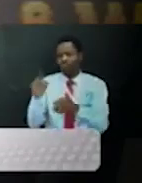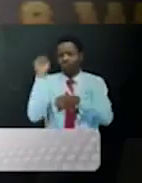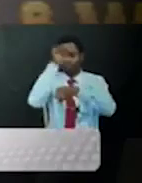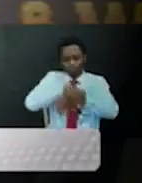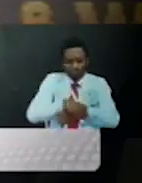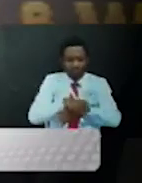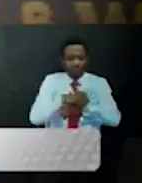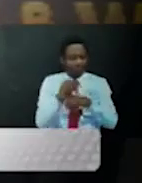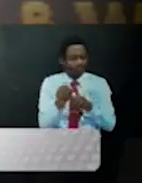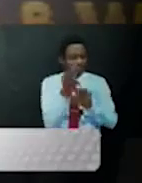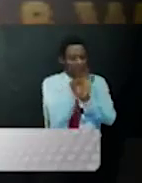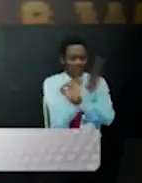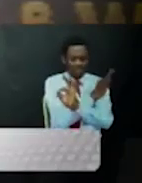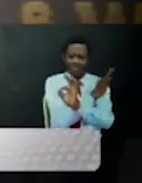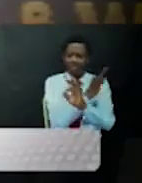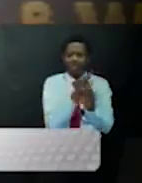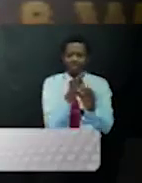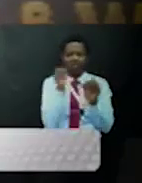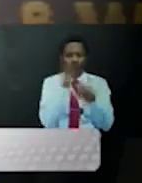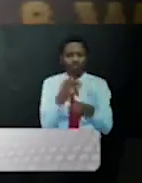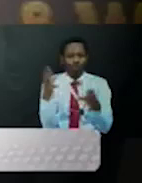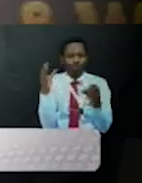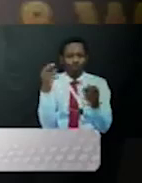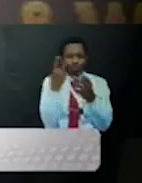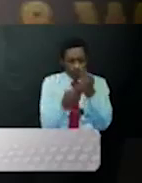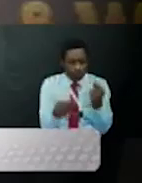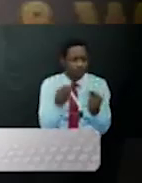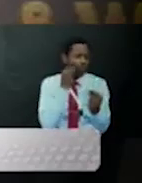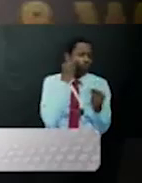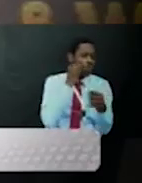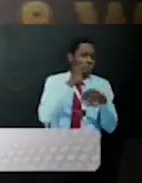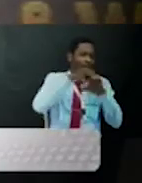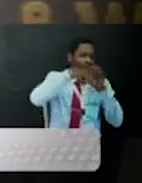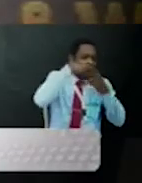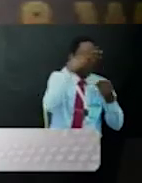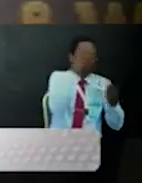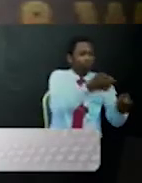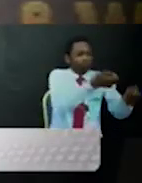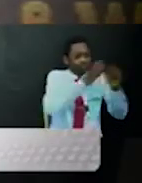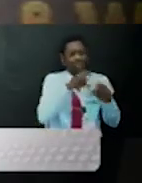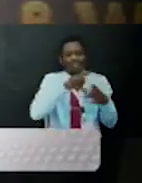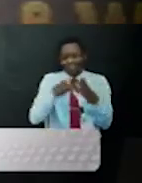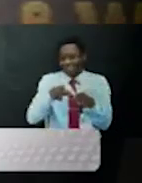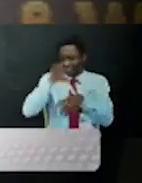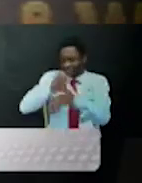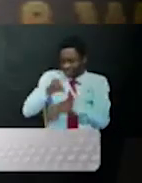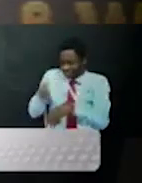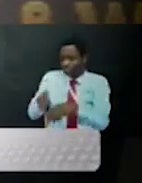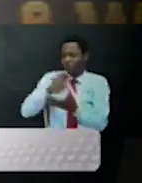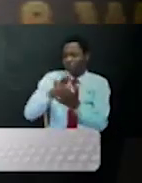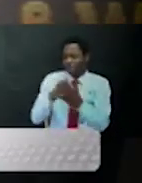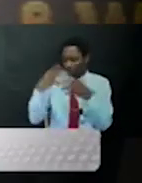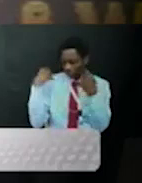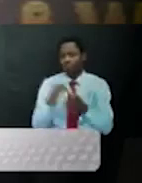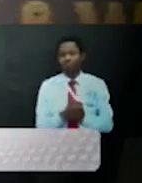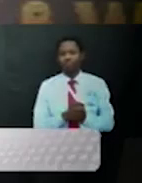both in our outreaches and win both having a solid church that is full of worship. In view